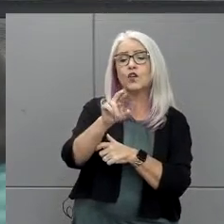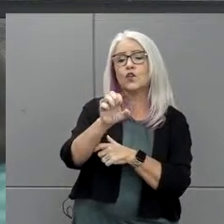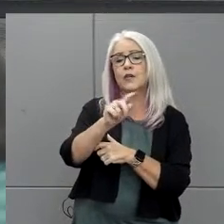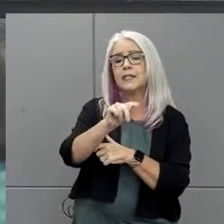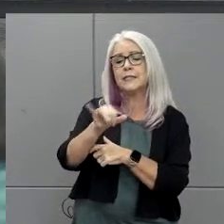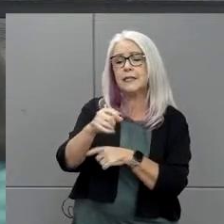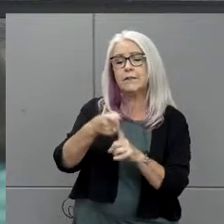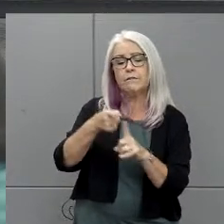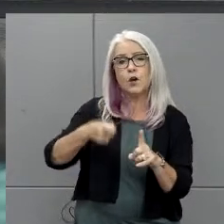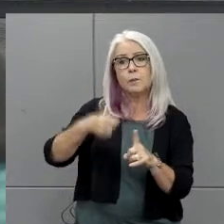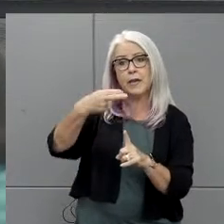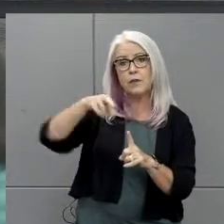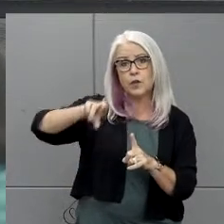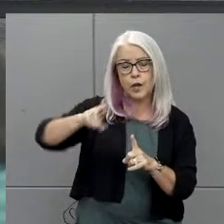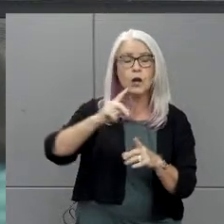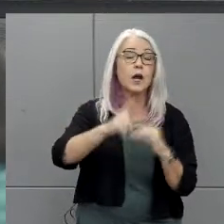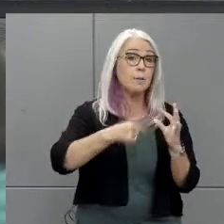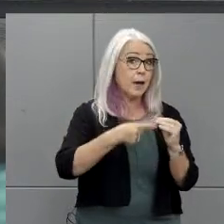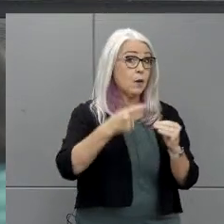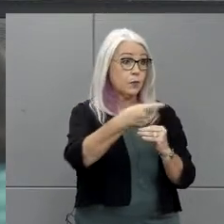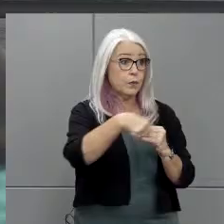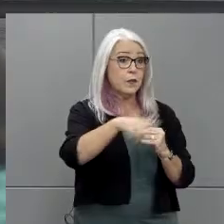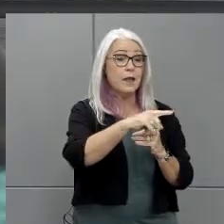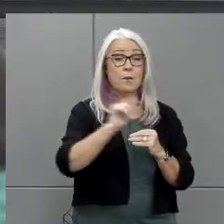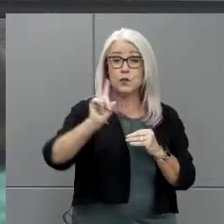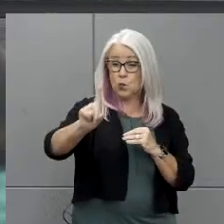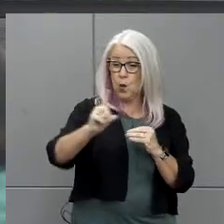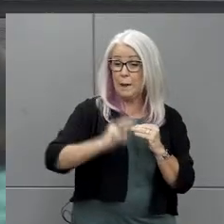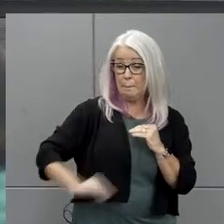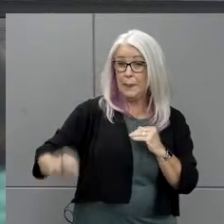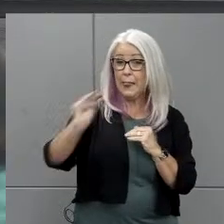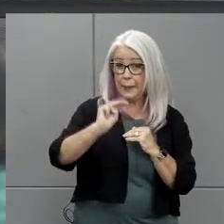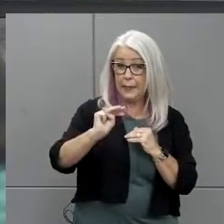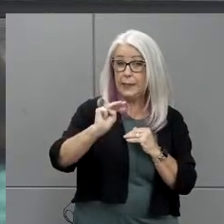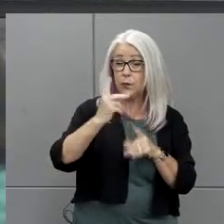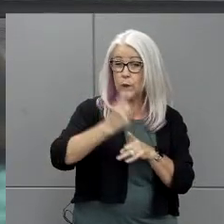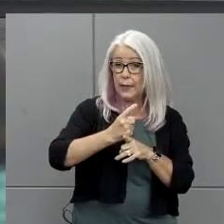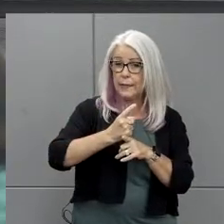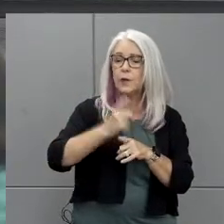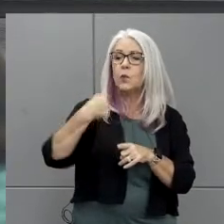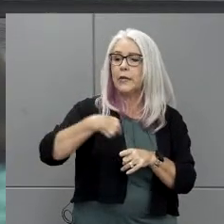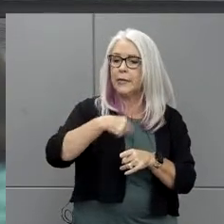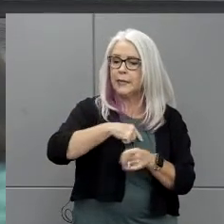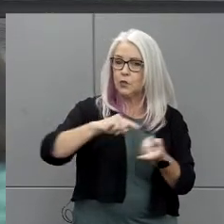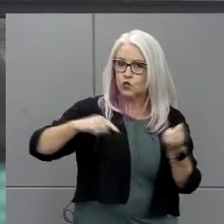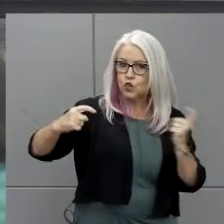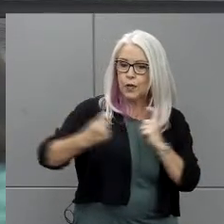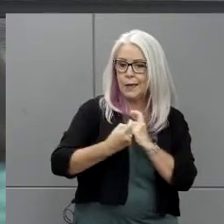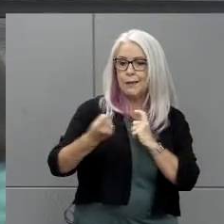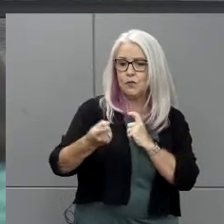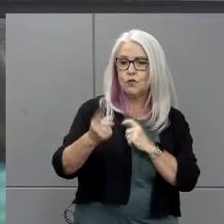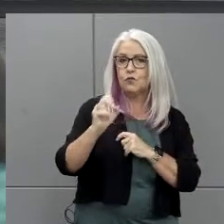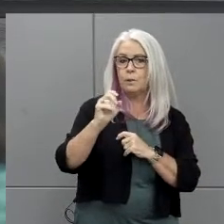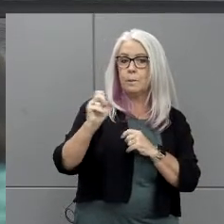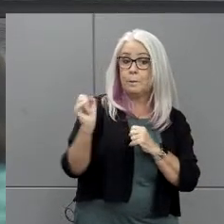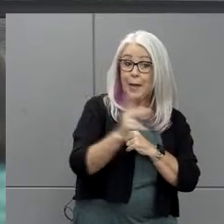officers' group liability coverage. That was 1 million is what she had said. So we changed it to 1 million